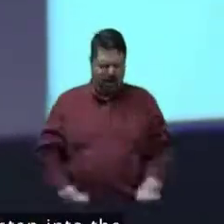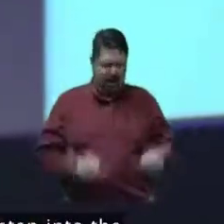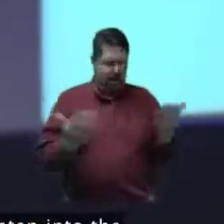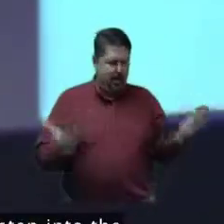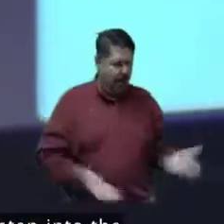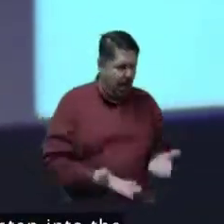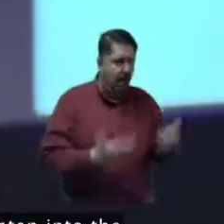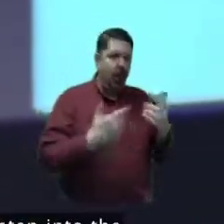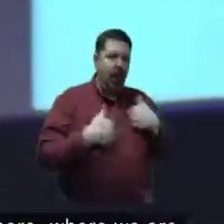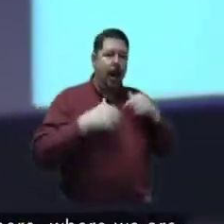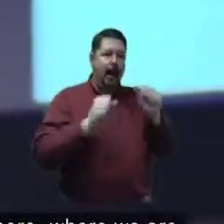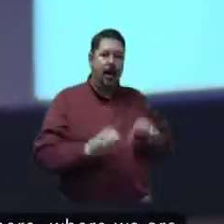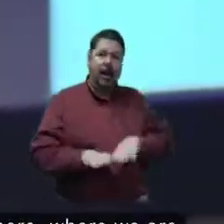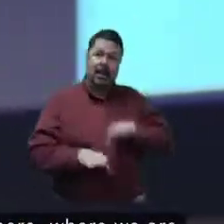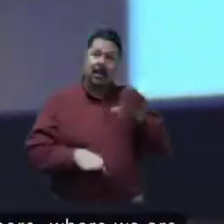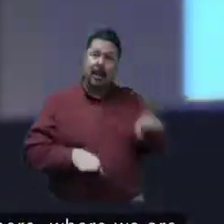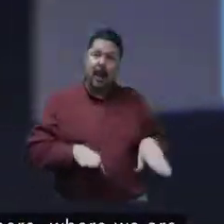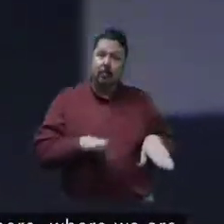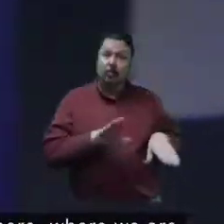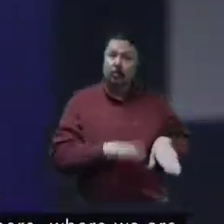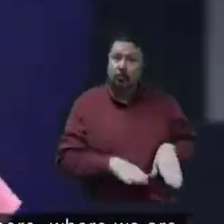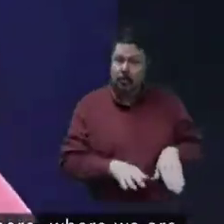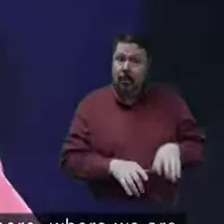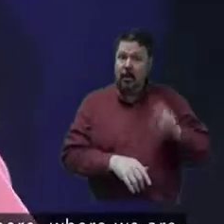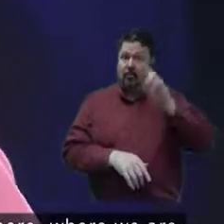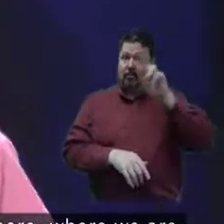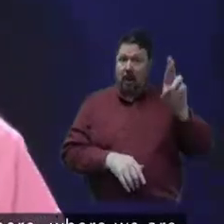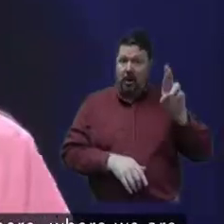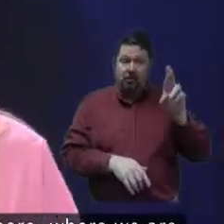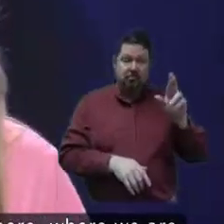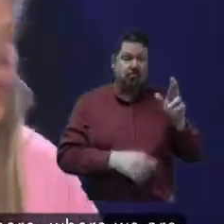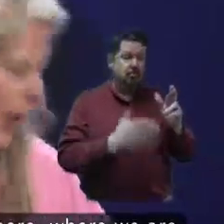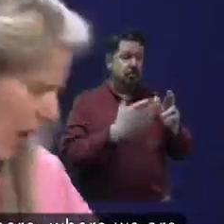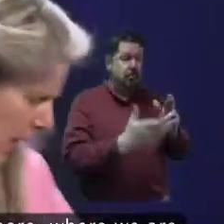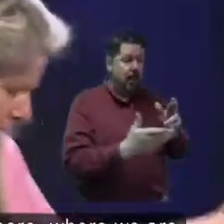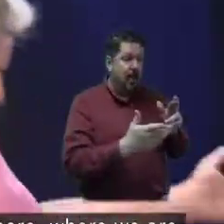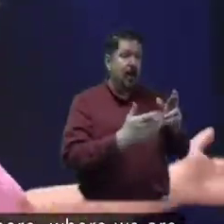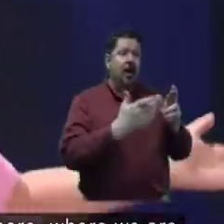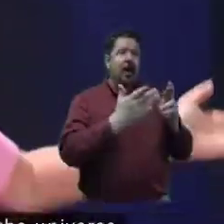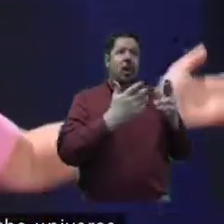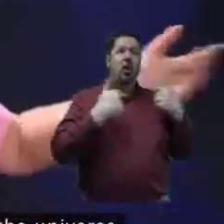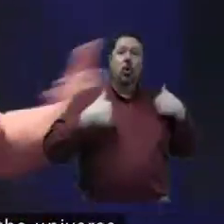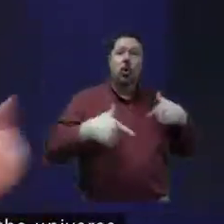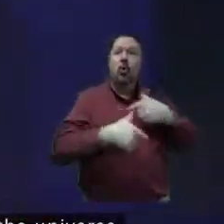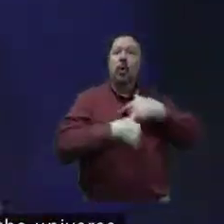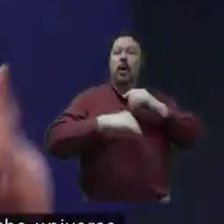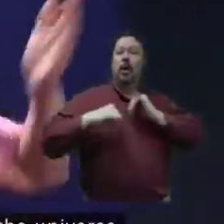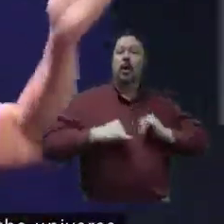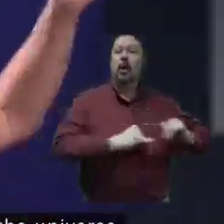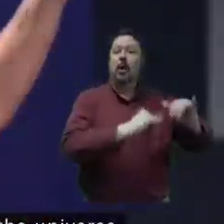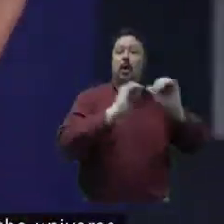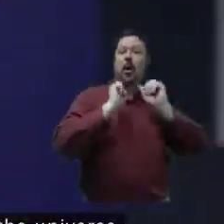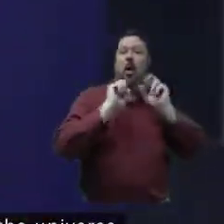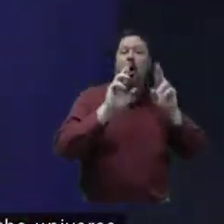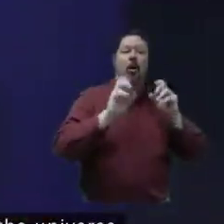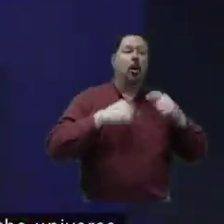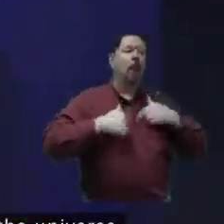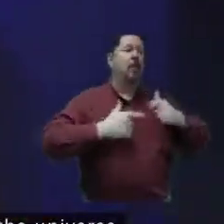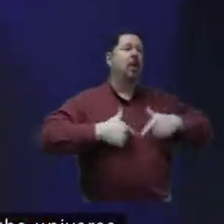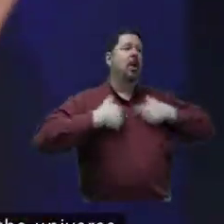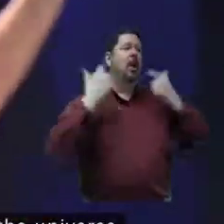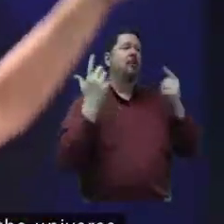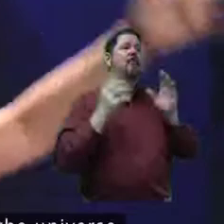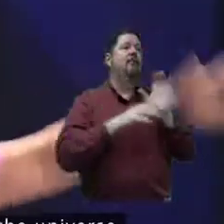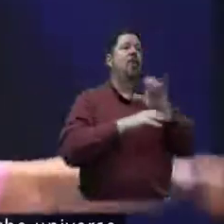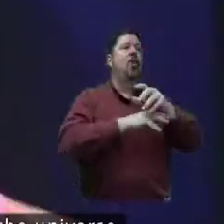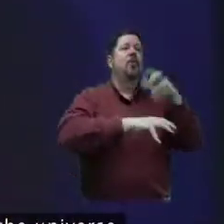right now, I can step into the consciousness of my right hemisphere where I am the life force power of